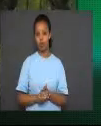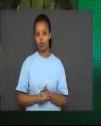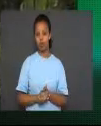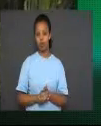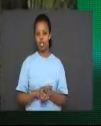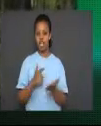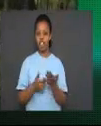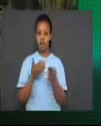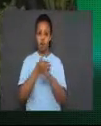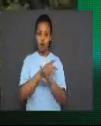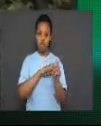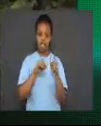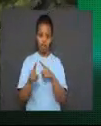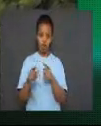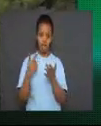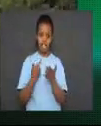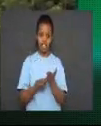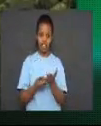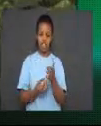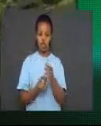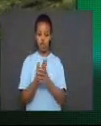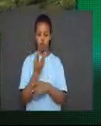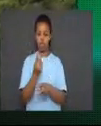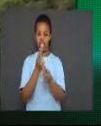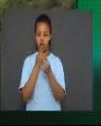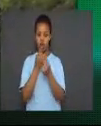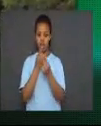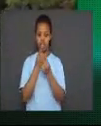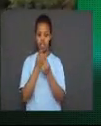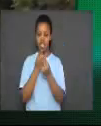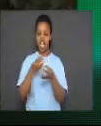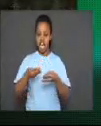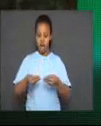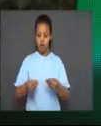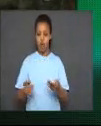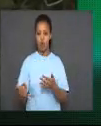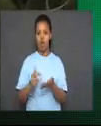Excrement provides an excellent source of nutrients for the soil.